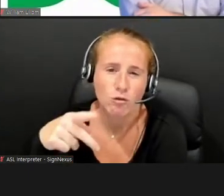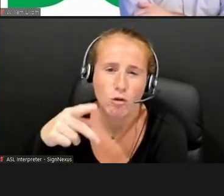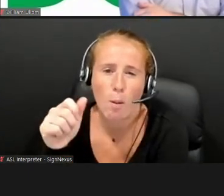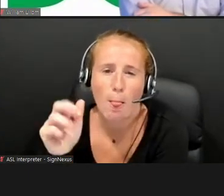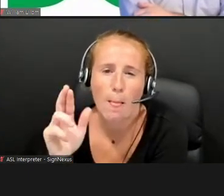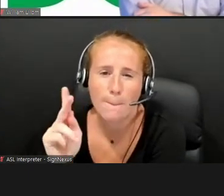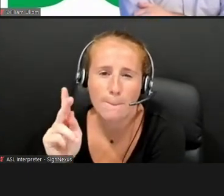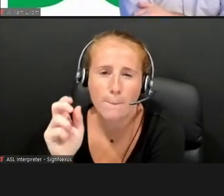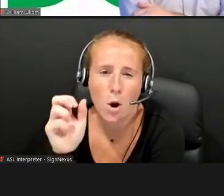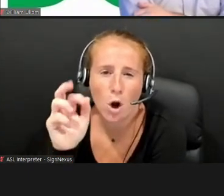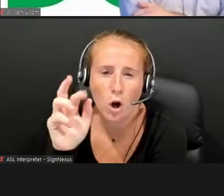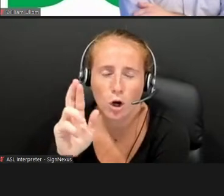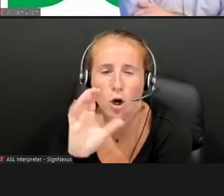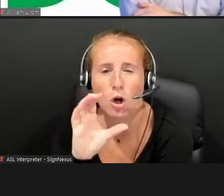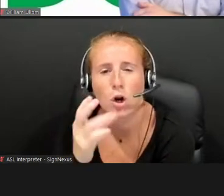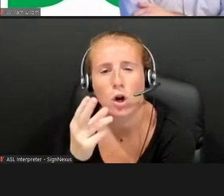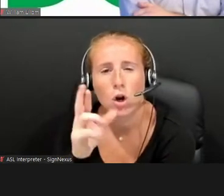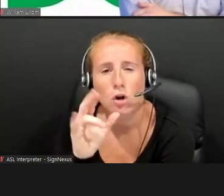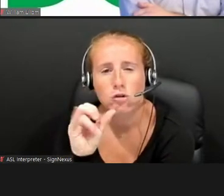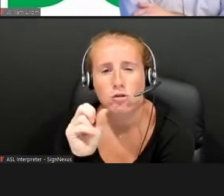Christopher Sanders